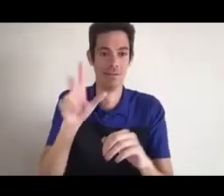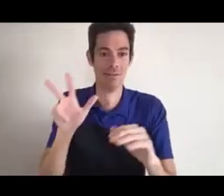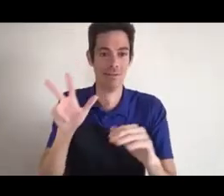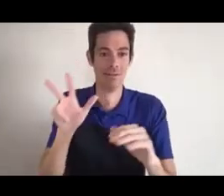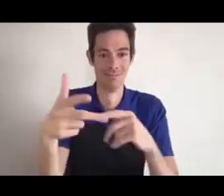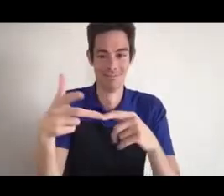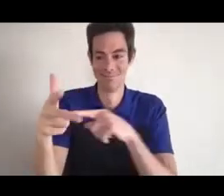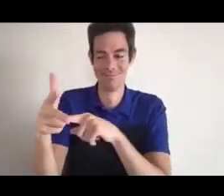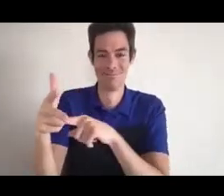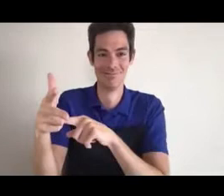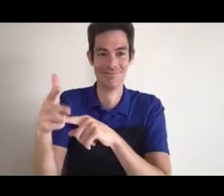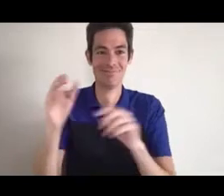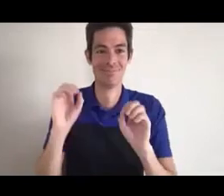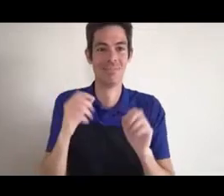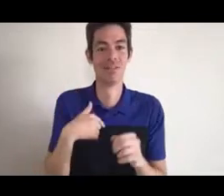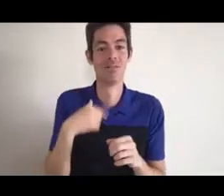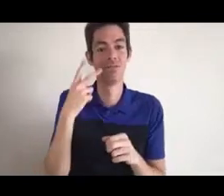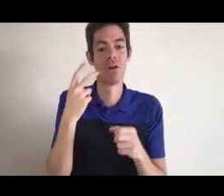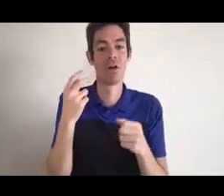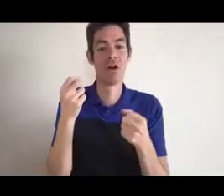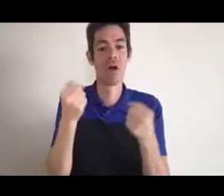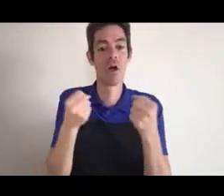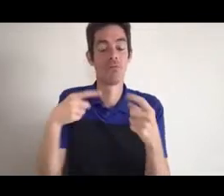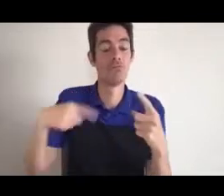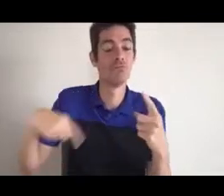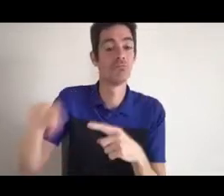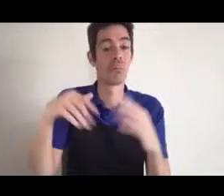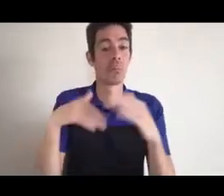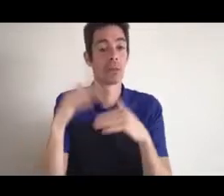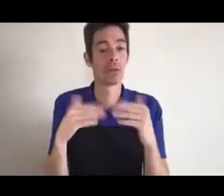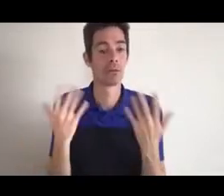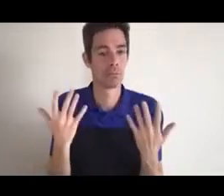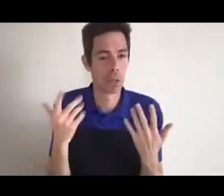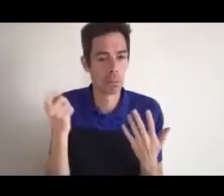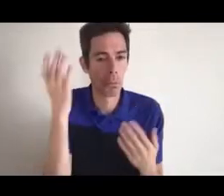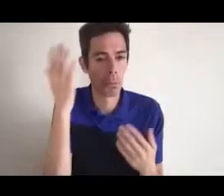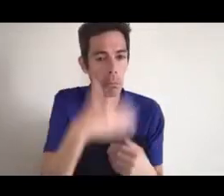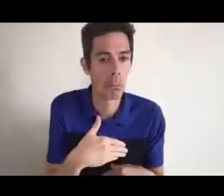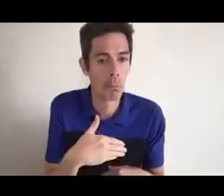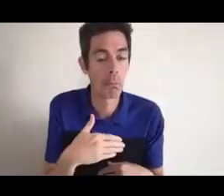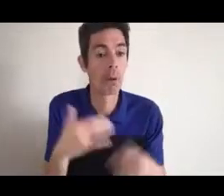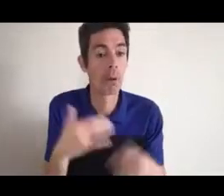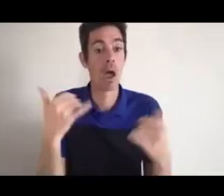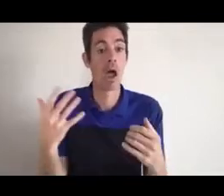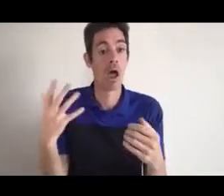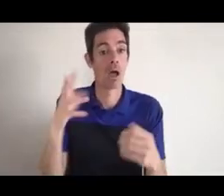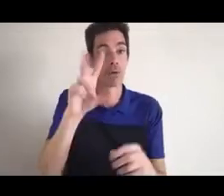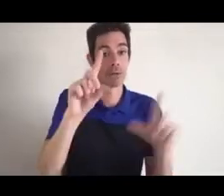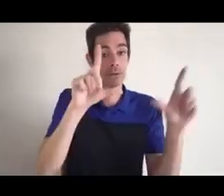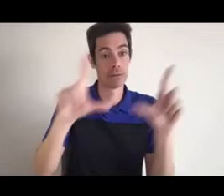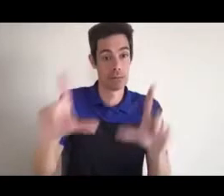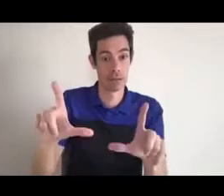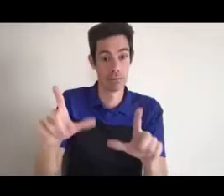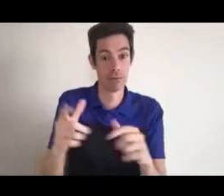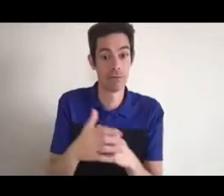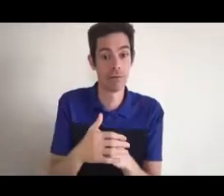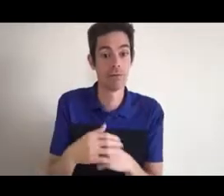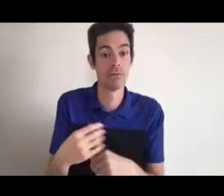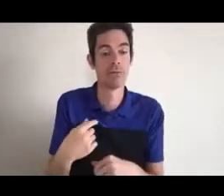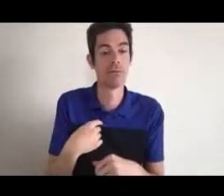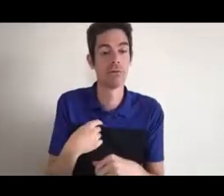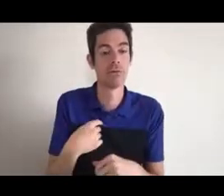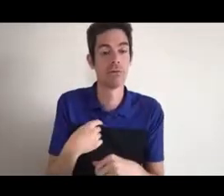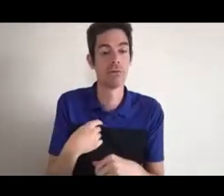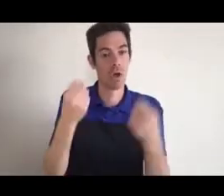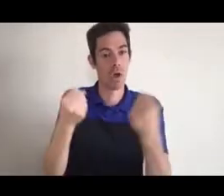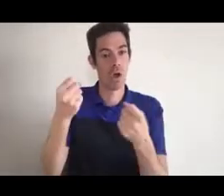So that's, sorry, that was 3D. It's because I'm using the hand shape. The car goes around the building, but you don't know what I'm talking about. But